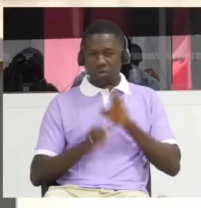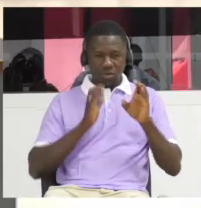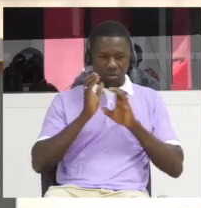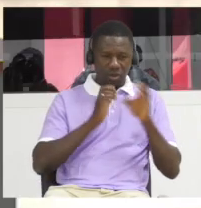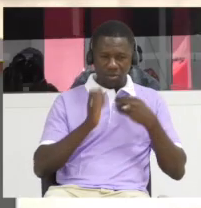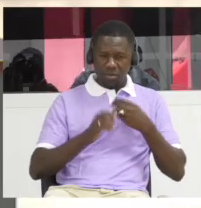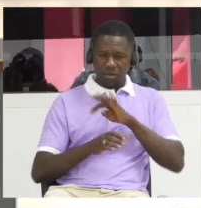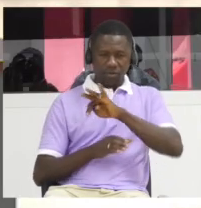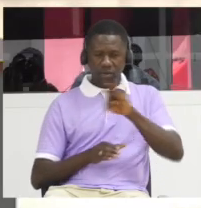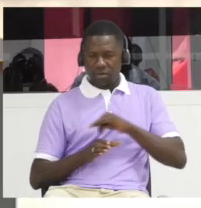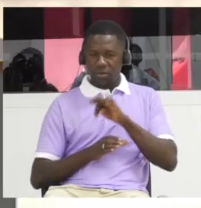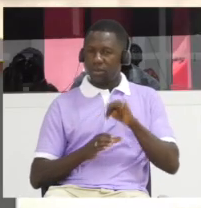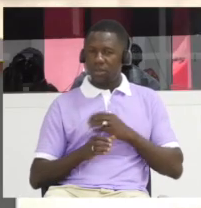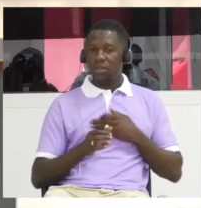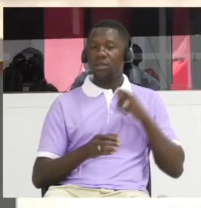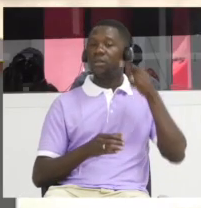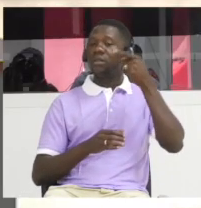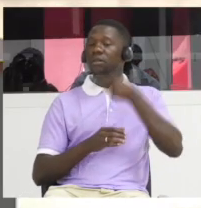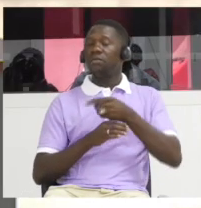in Fajara